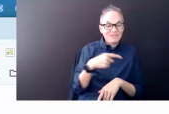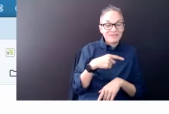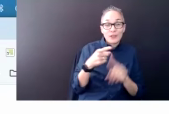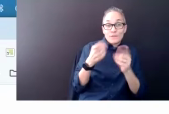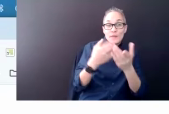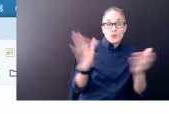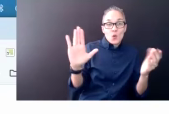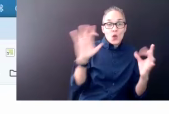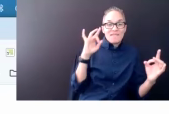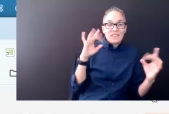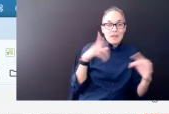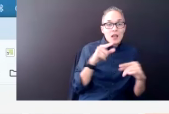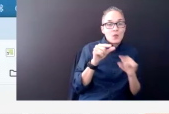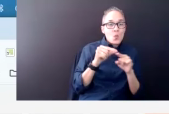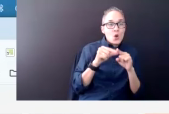from,